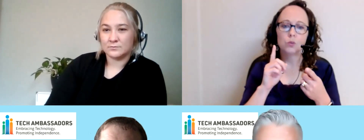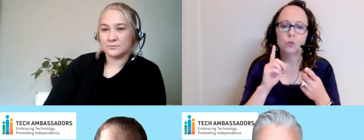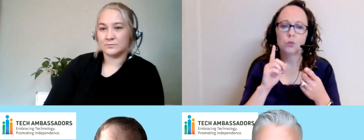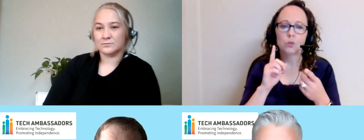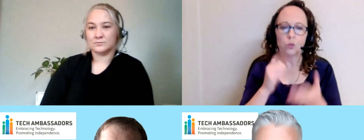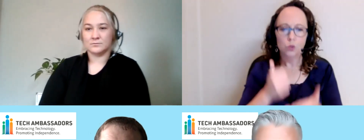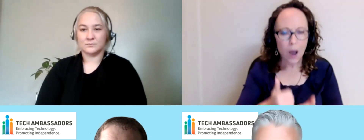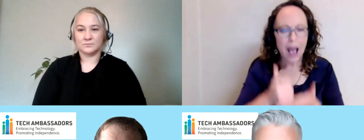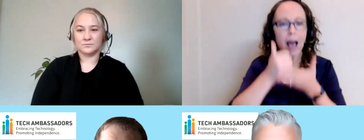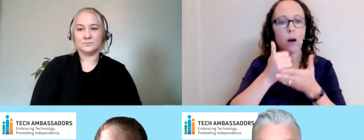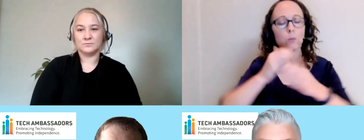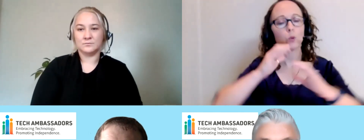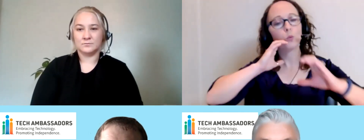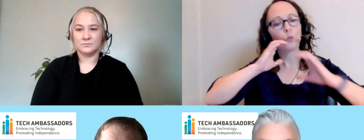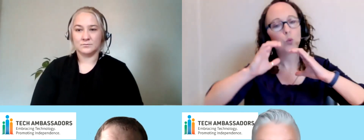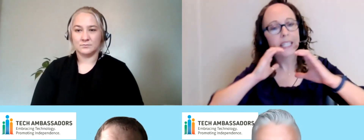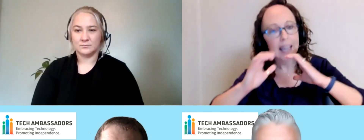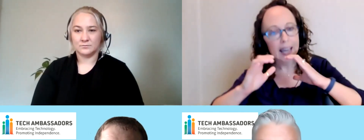computer.